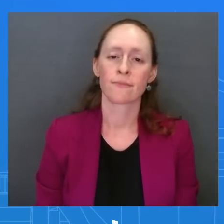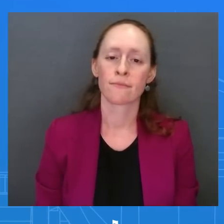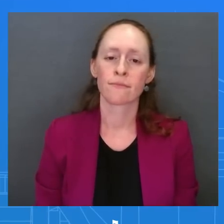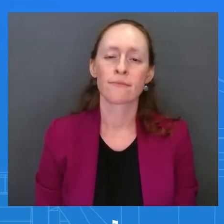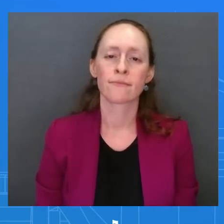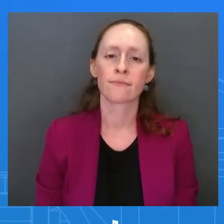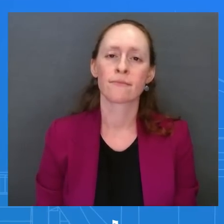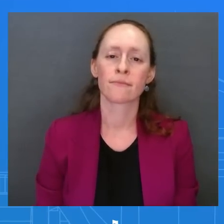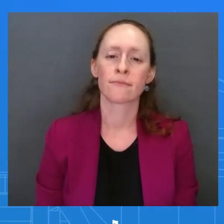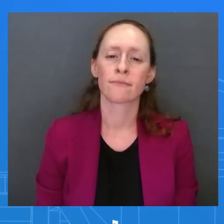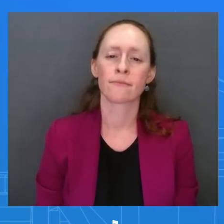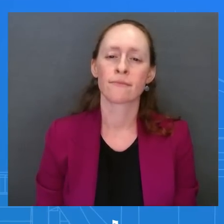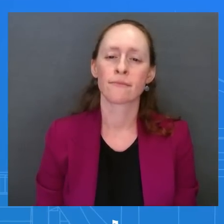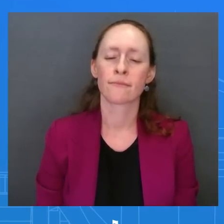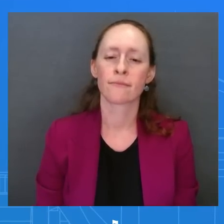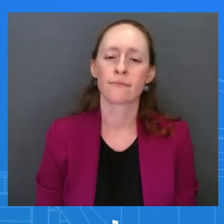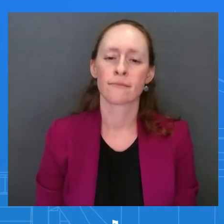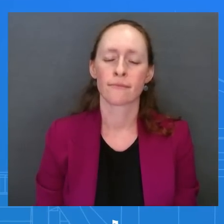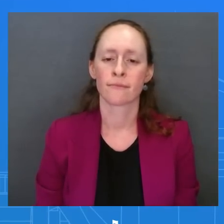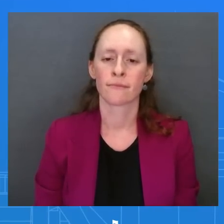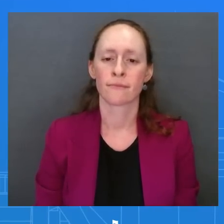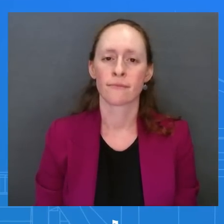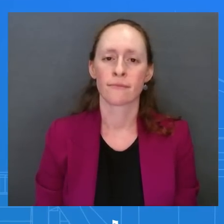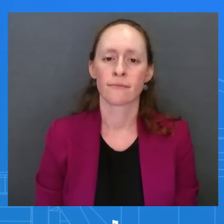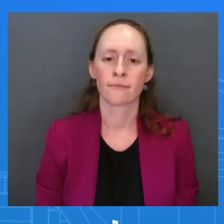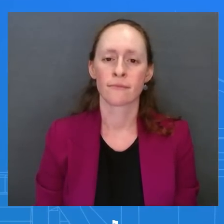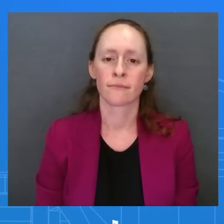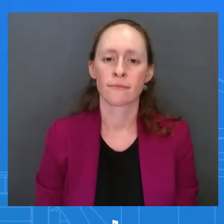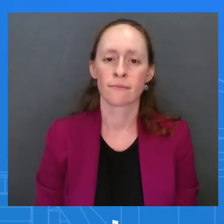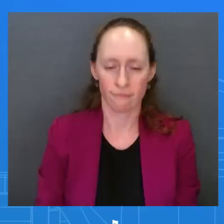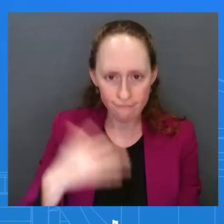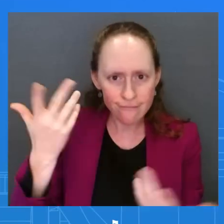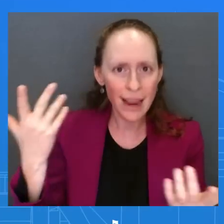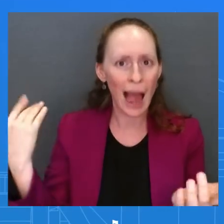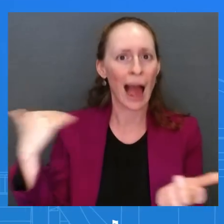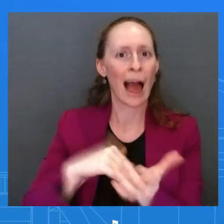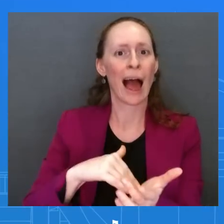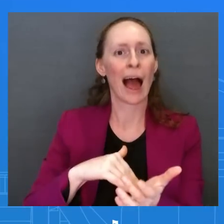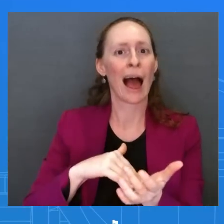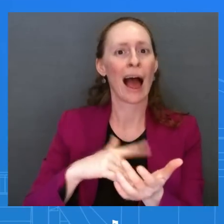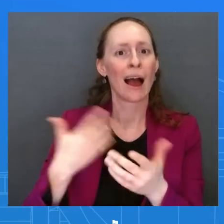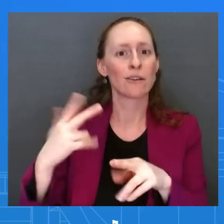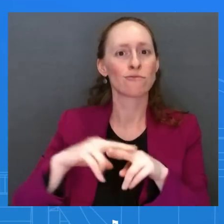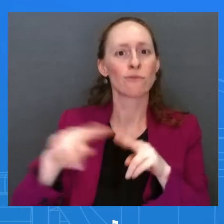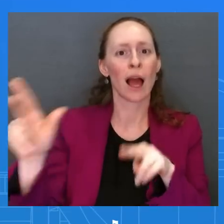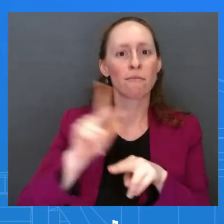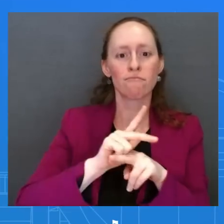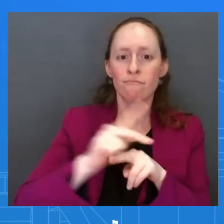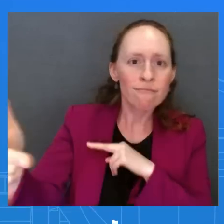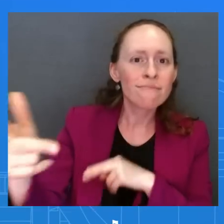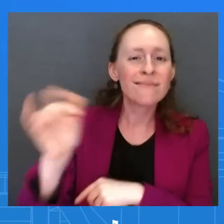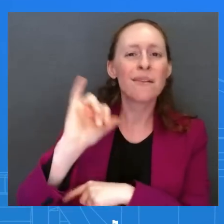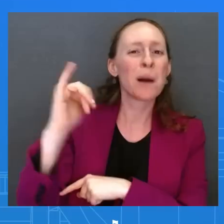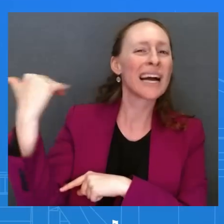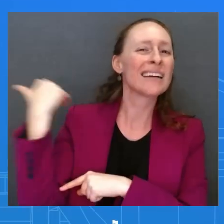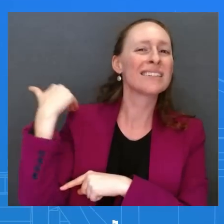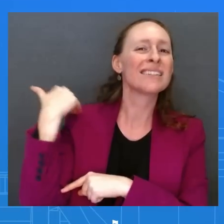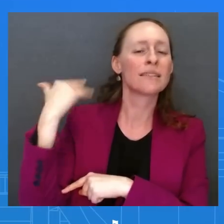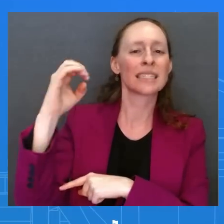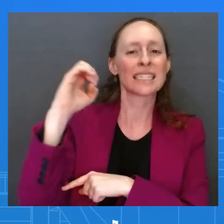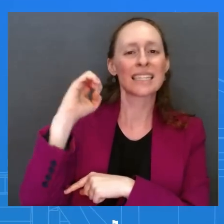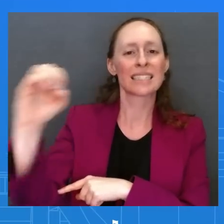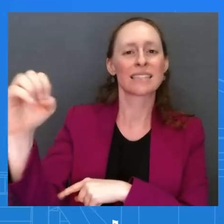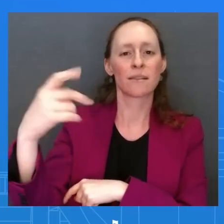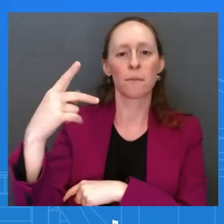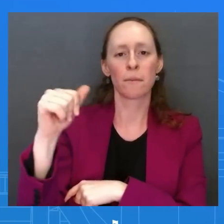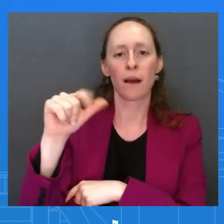East Palestine. Is there anything more the president can do to prevent more of these from happening? Well, I know the Department of Transportation certainly has